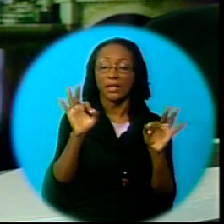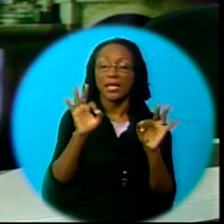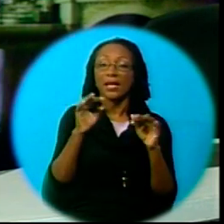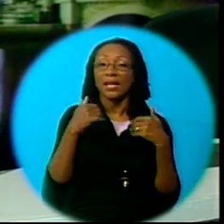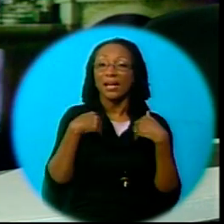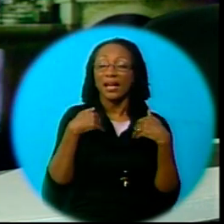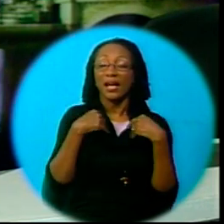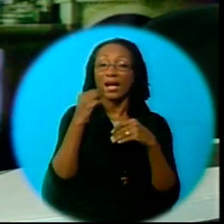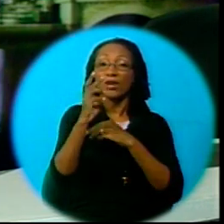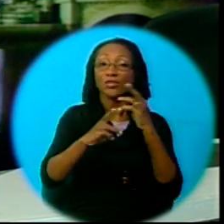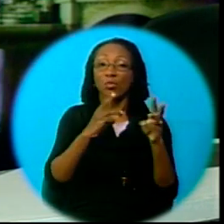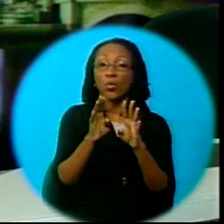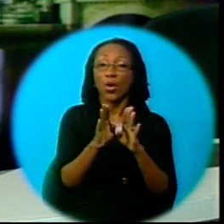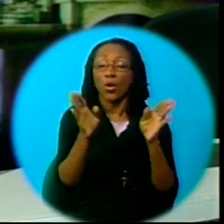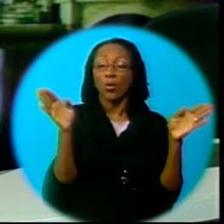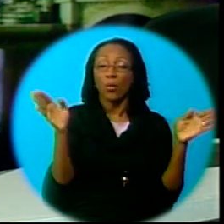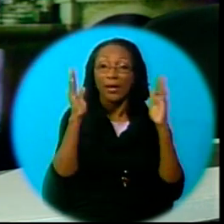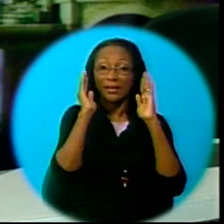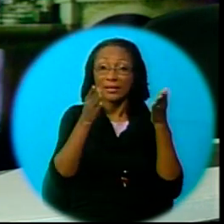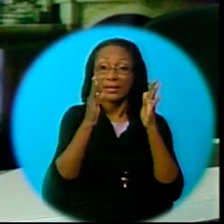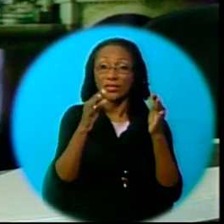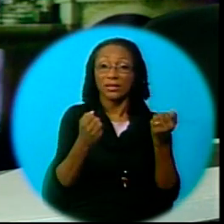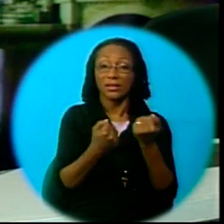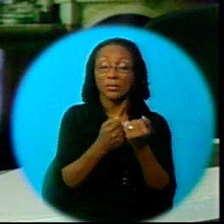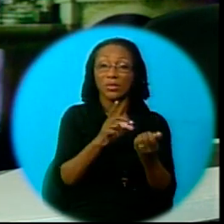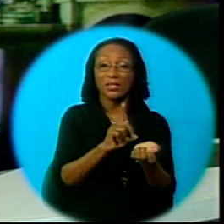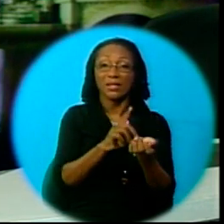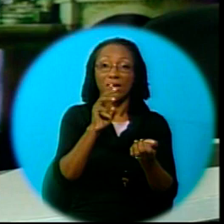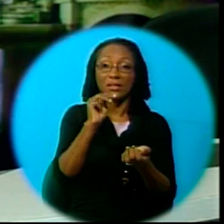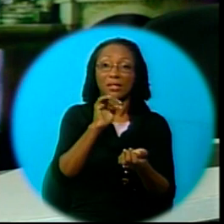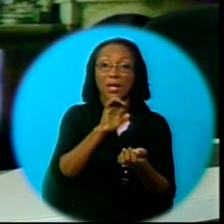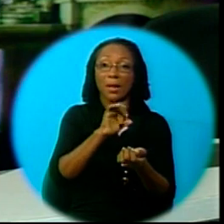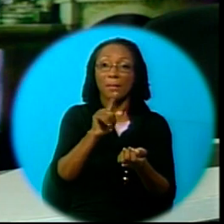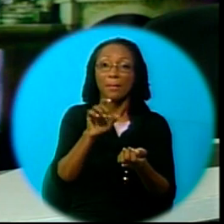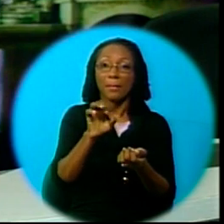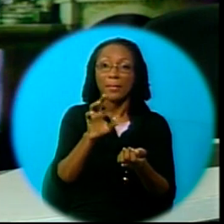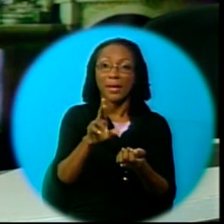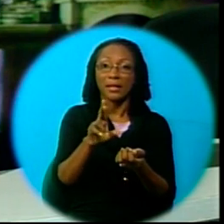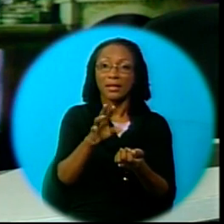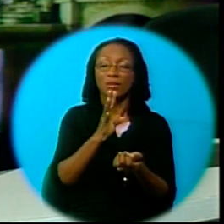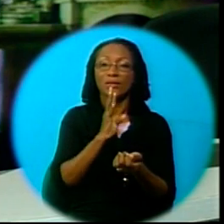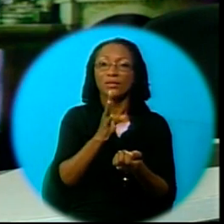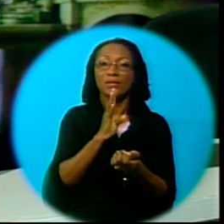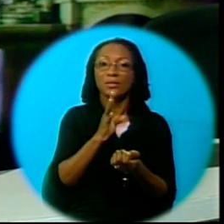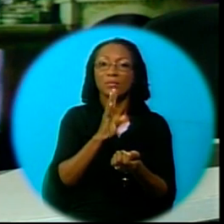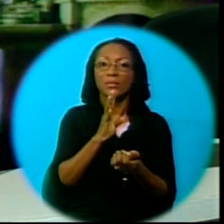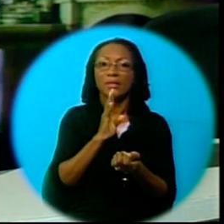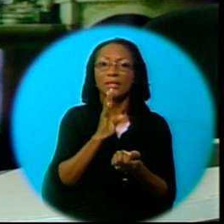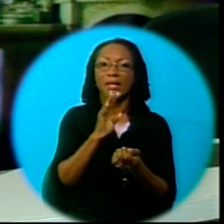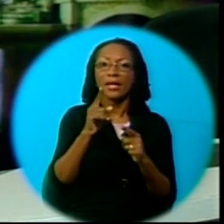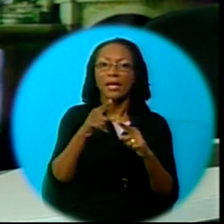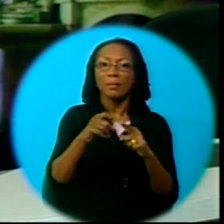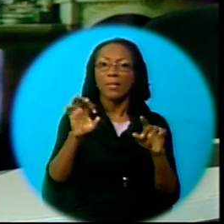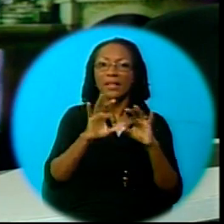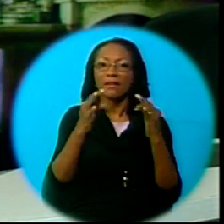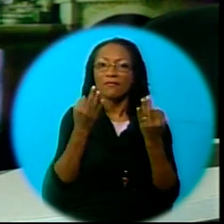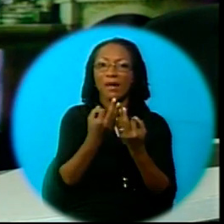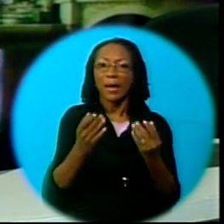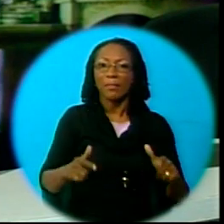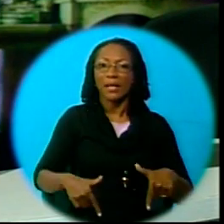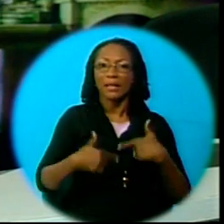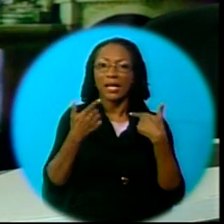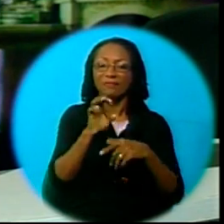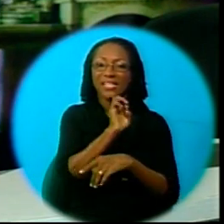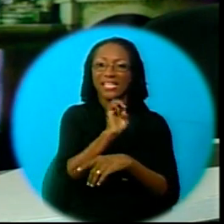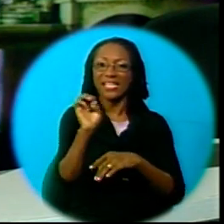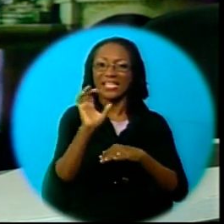some instances support. Dr. Miller was the featured speaker at a discussion hosted by the Family Life Department of the East